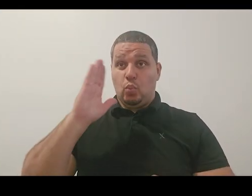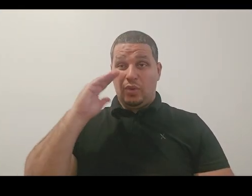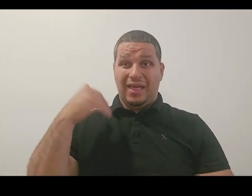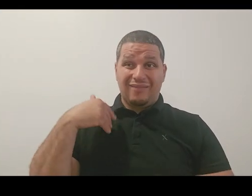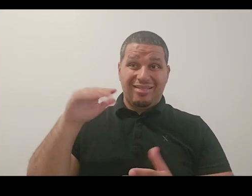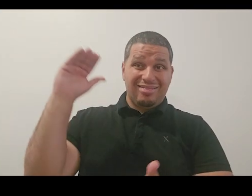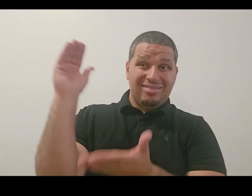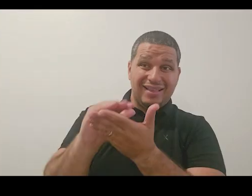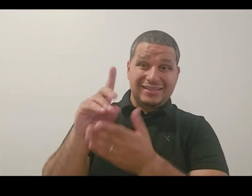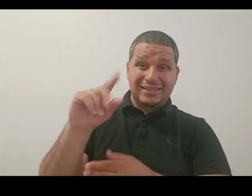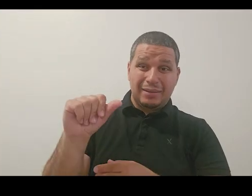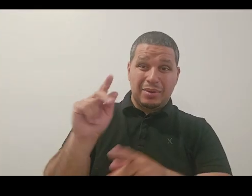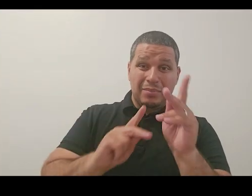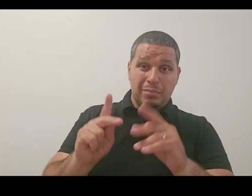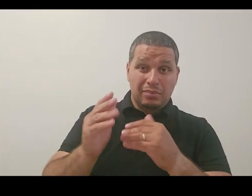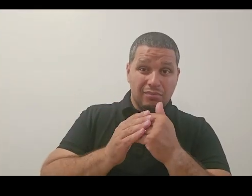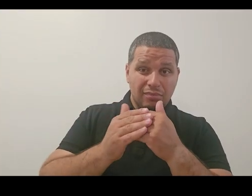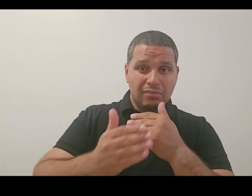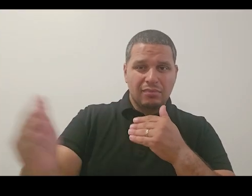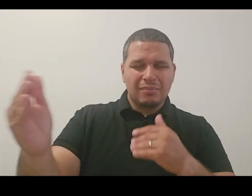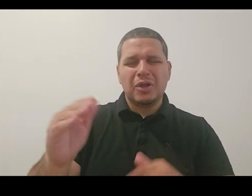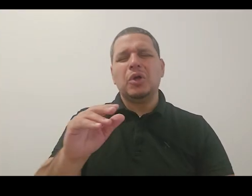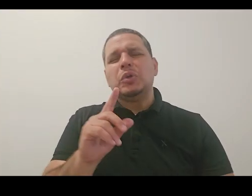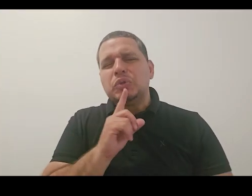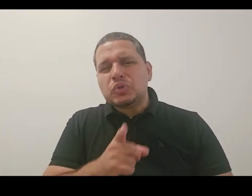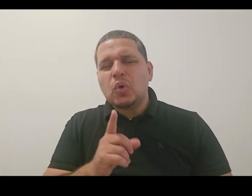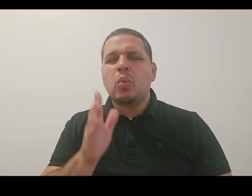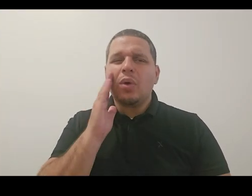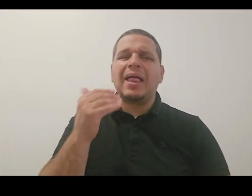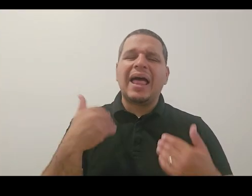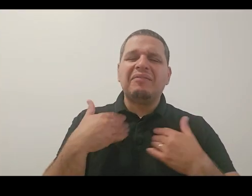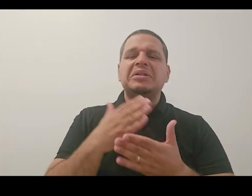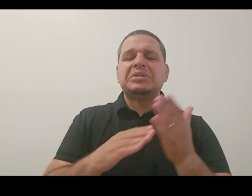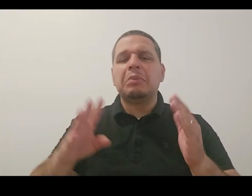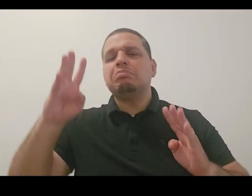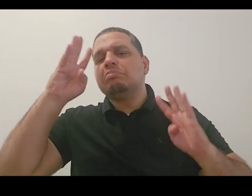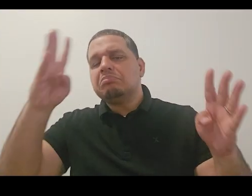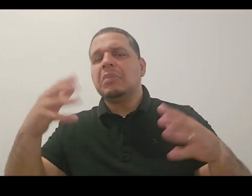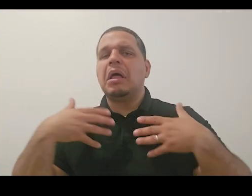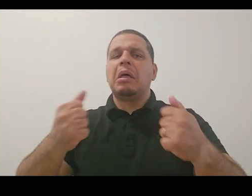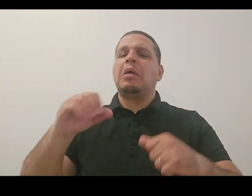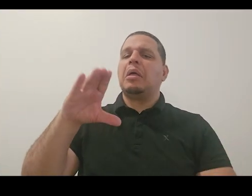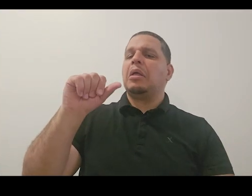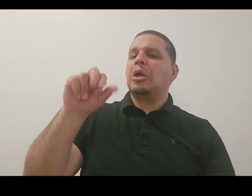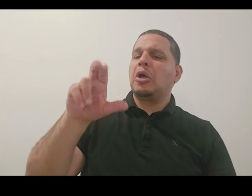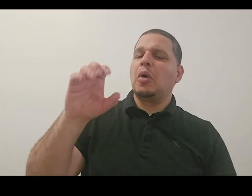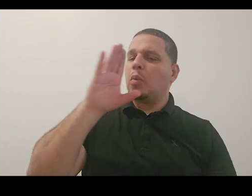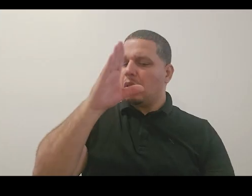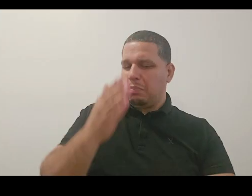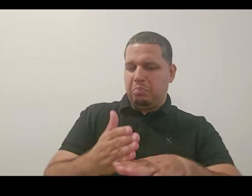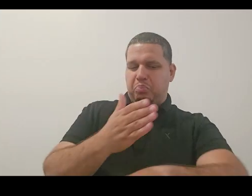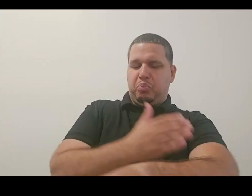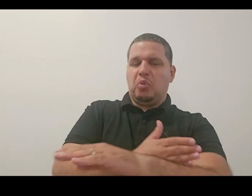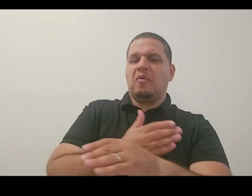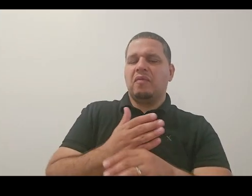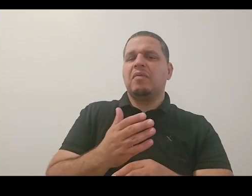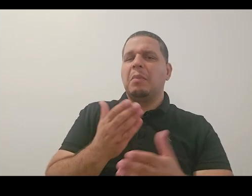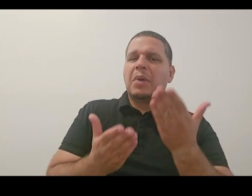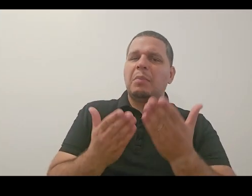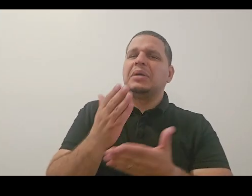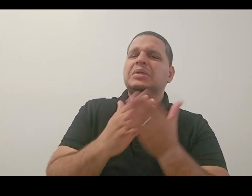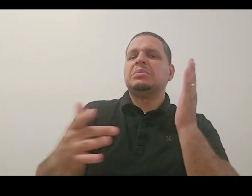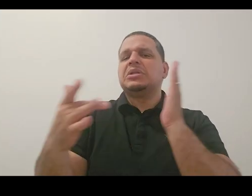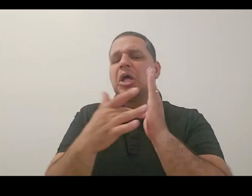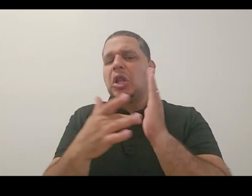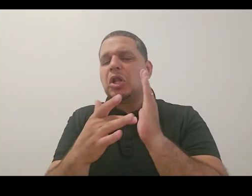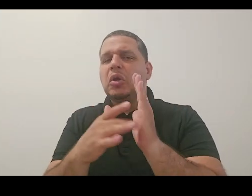Right? There's not going to be less disabled people in the world going forward. Sure, there'll be some innovations, some healthcare stuff will improve,